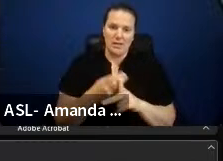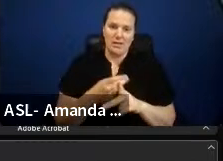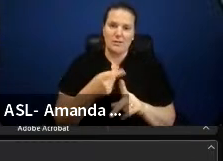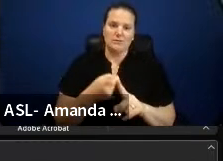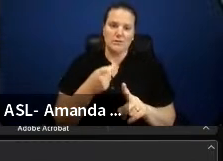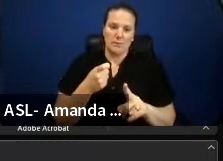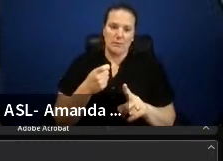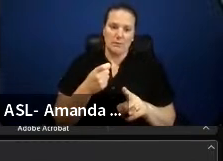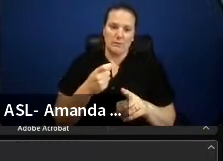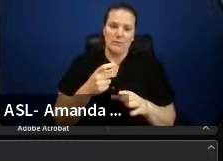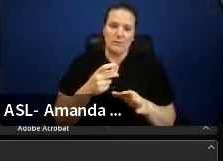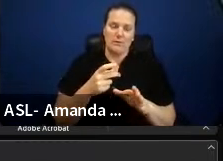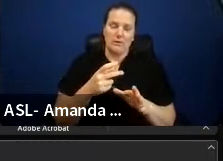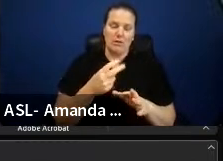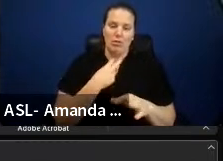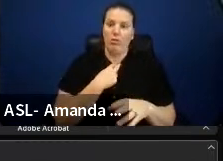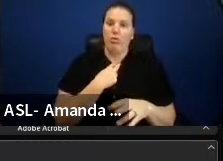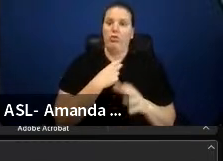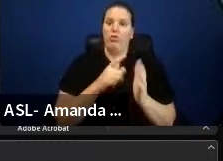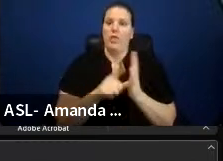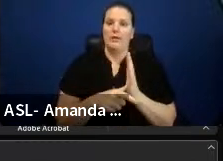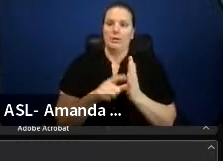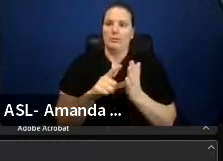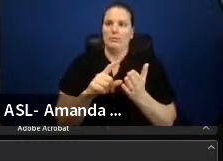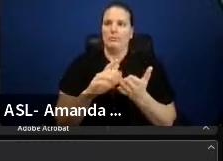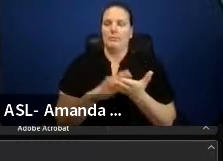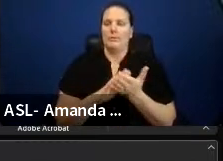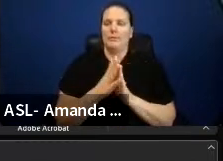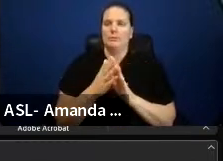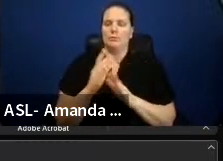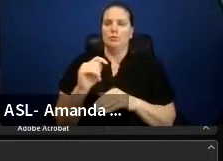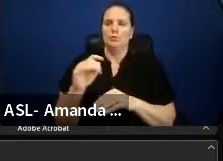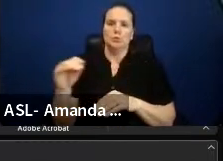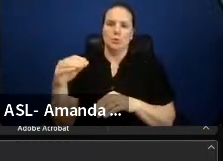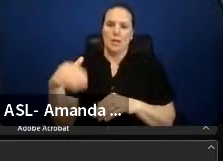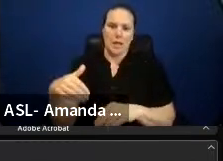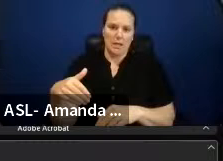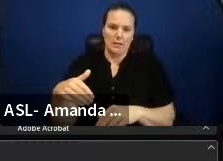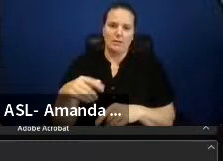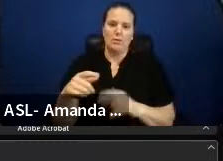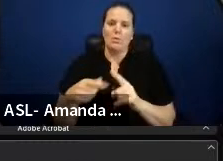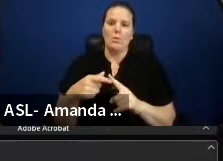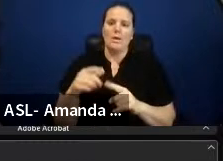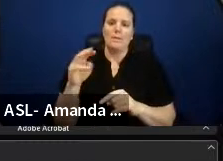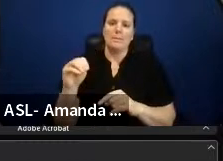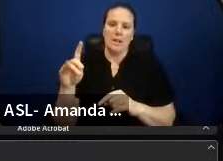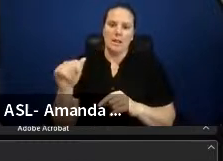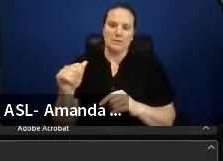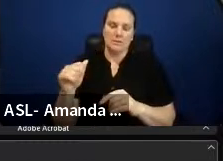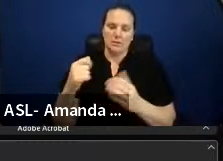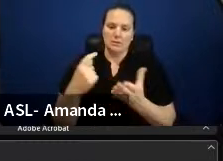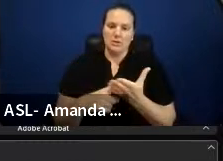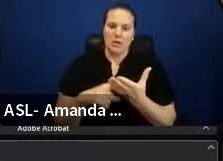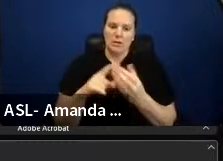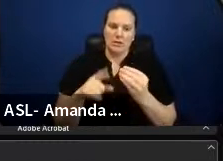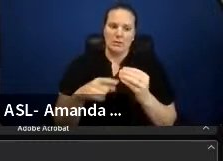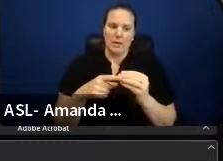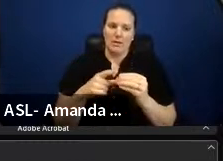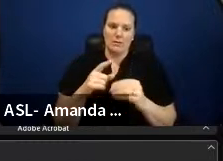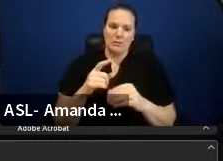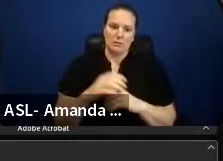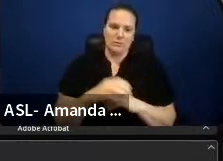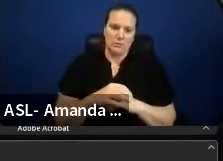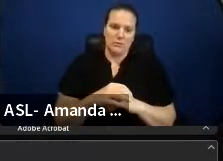over that later when it's too late? And I think when Millicent was talking about responding to Greg